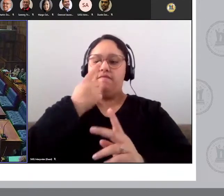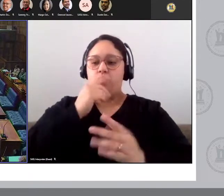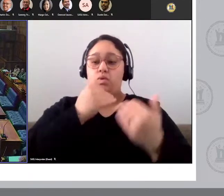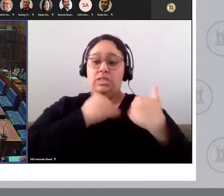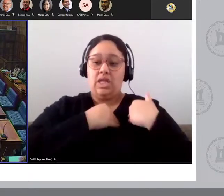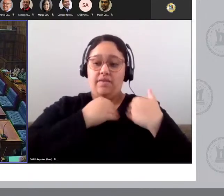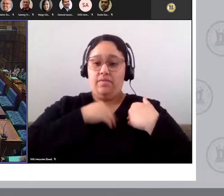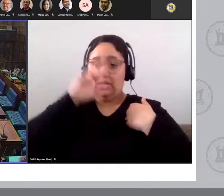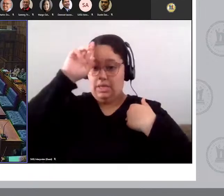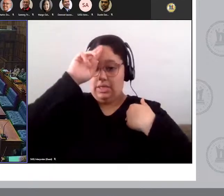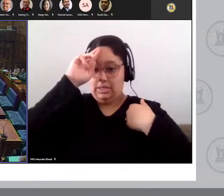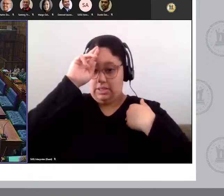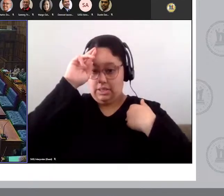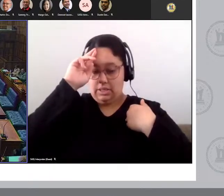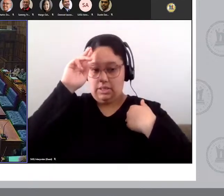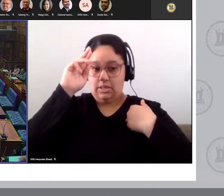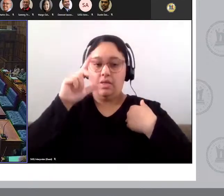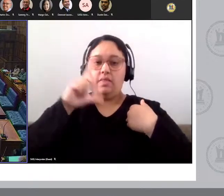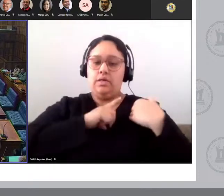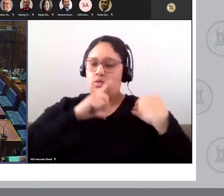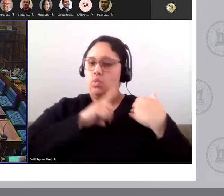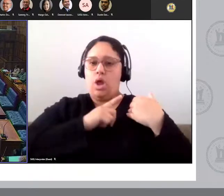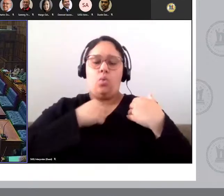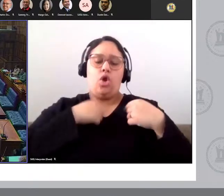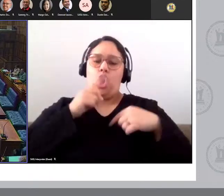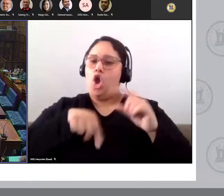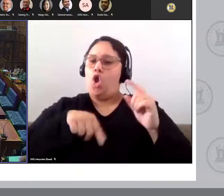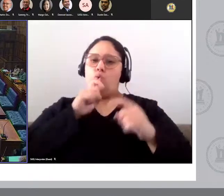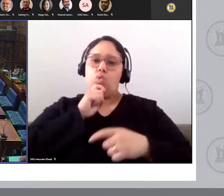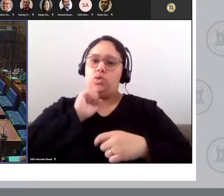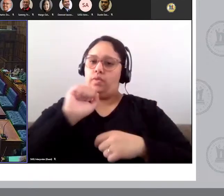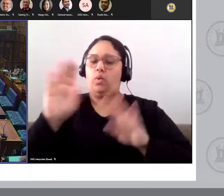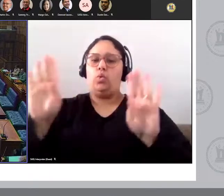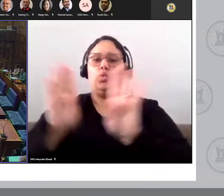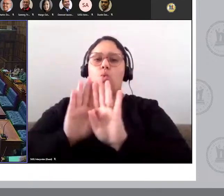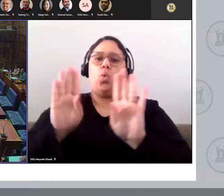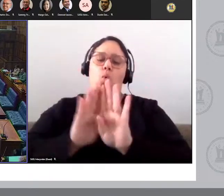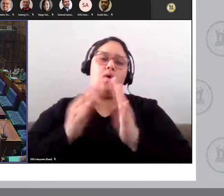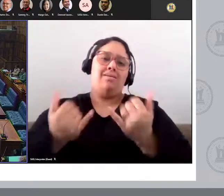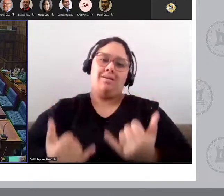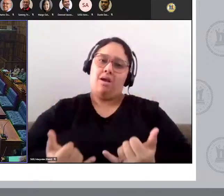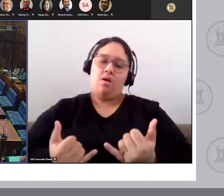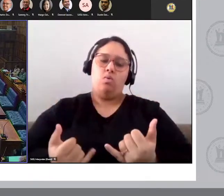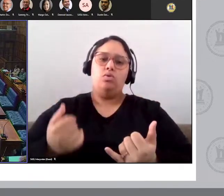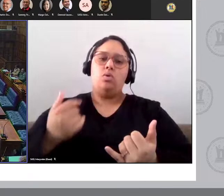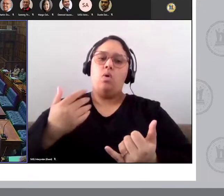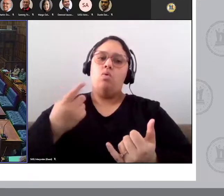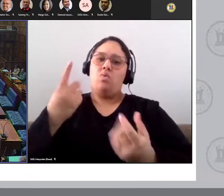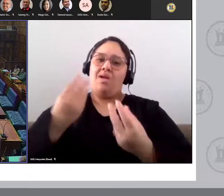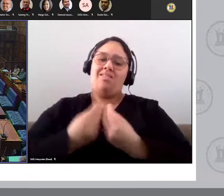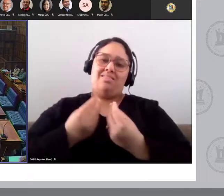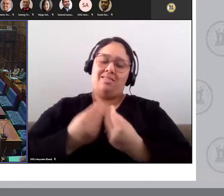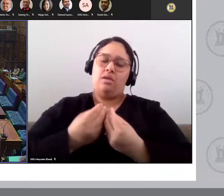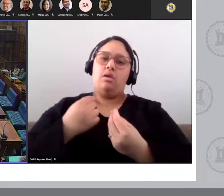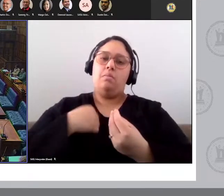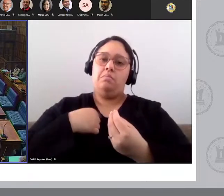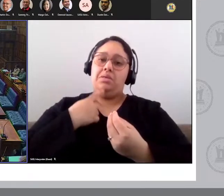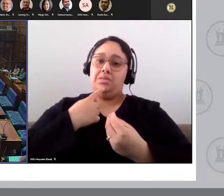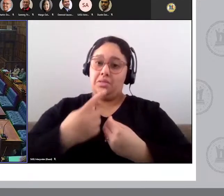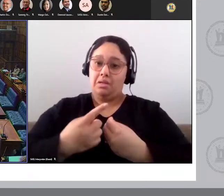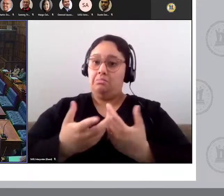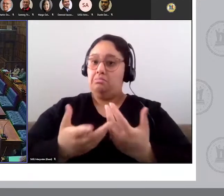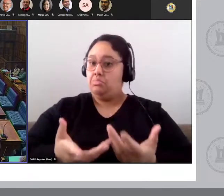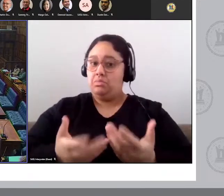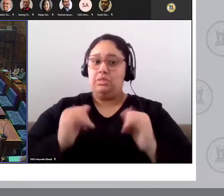safety reasons. That is why we cannot use that door. Now, those are one of the things that I say that